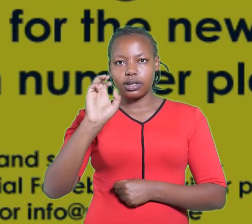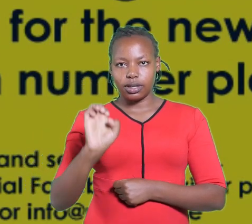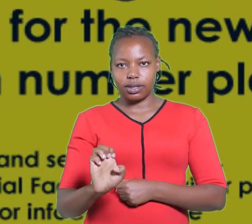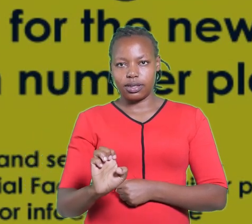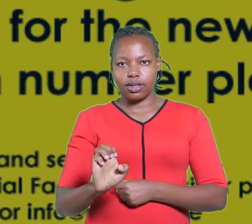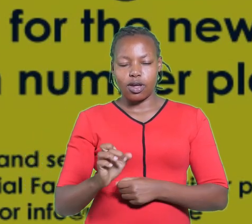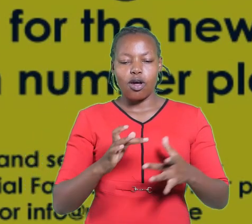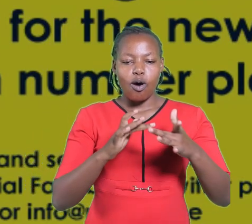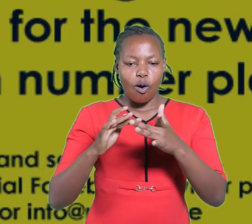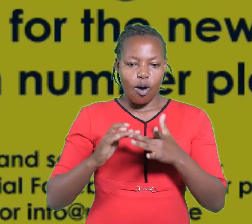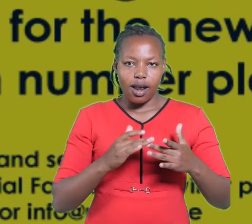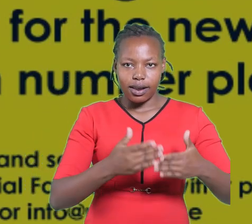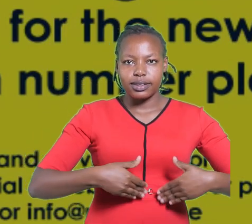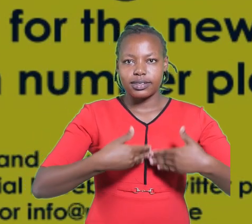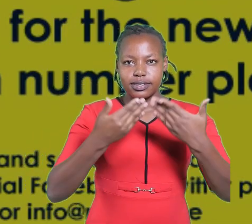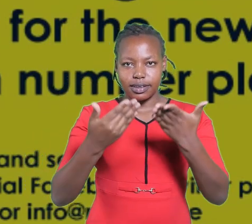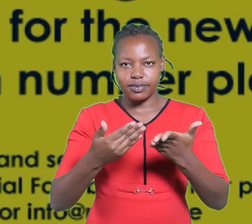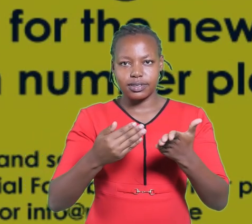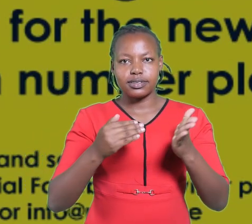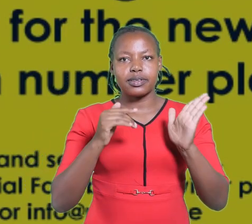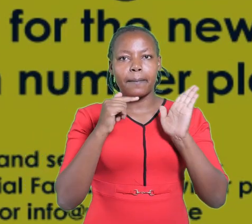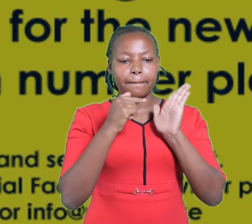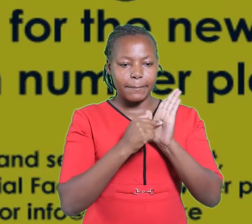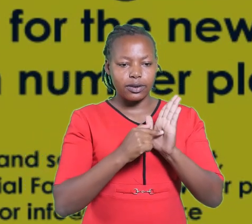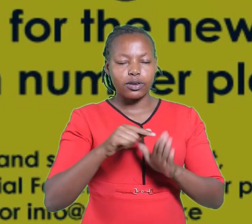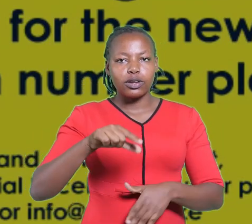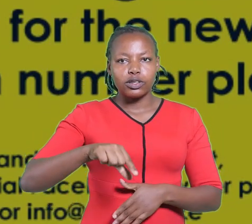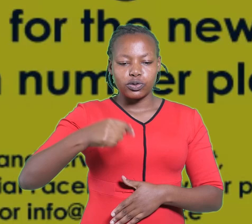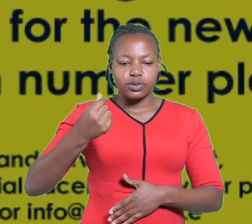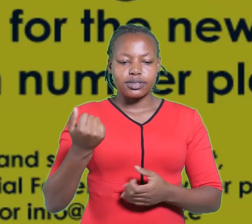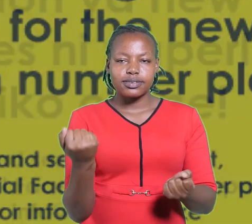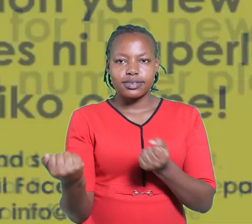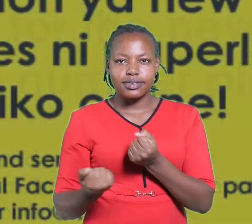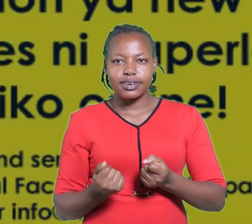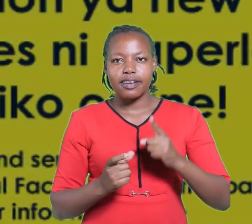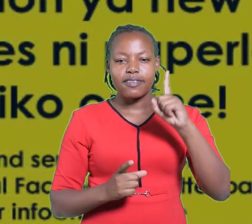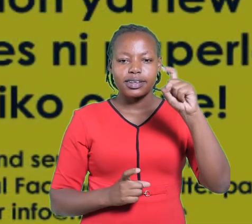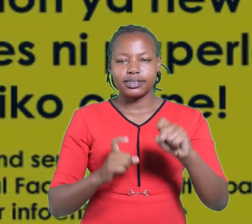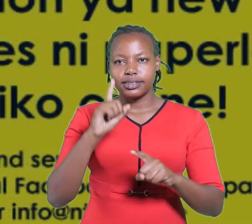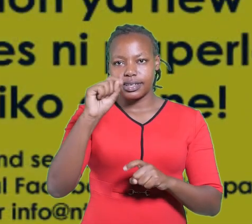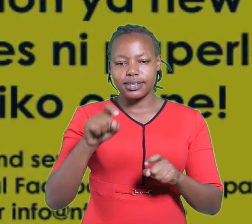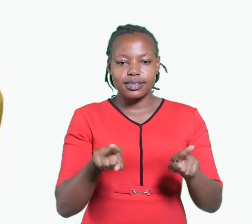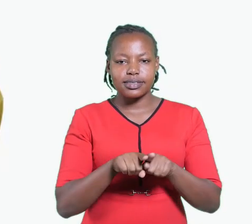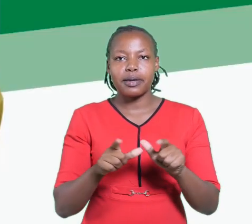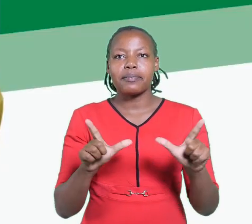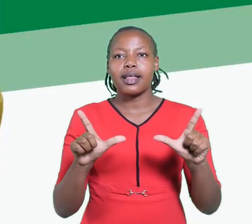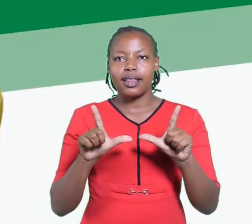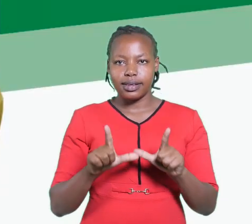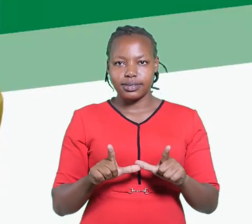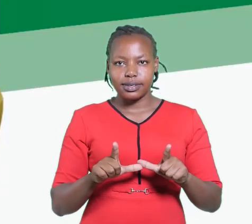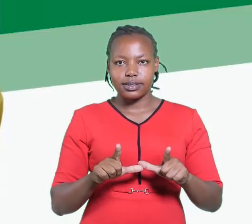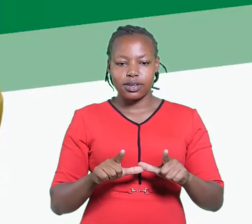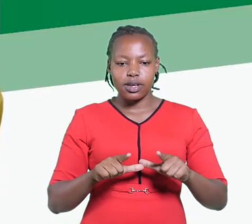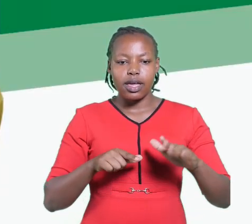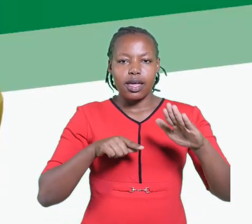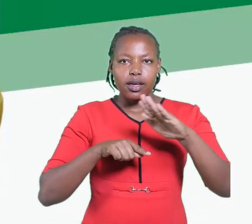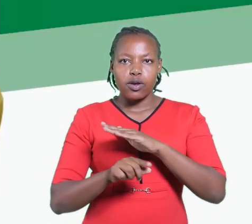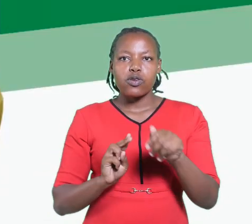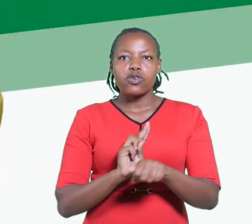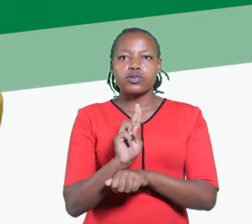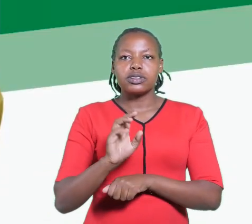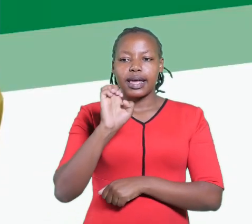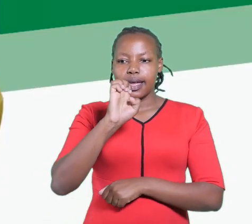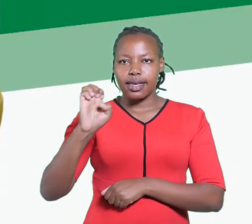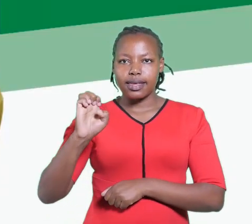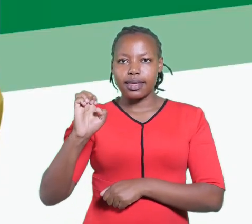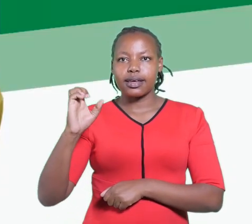www.ntsa.go.ke, go to Online Services menu, then click on Driver Testing and Licensing,